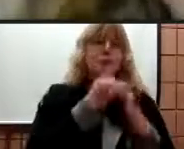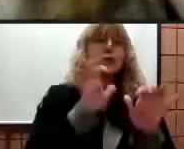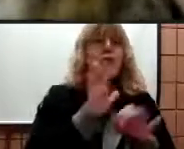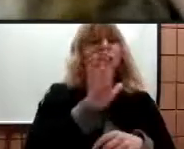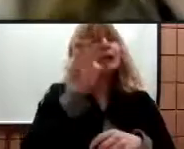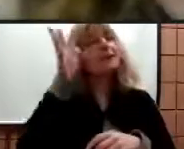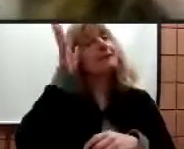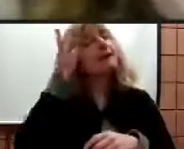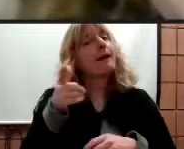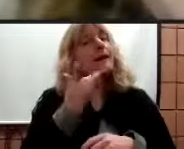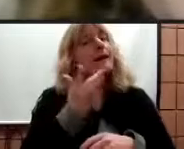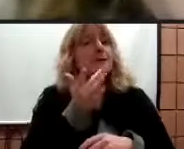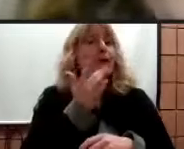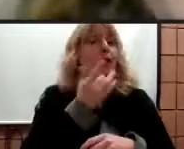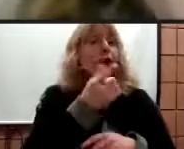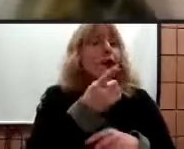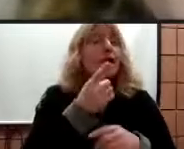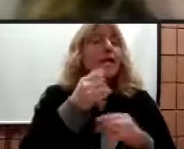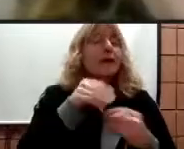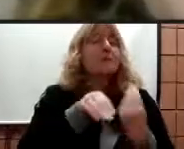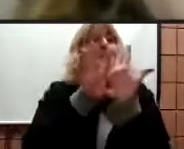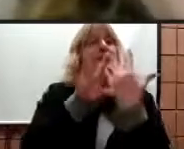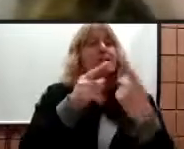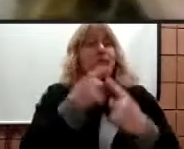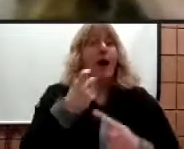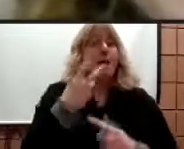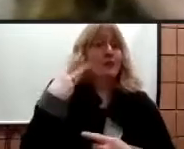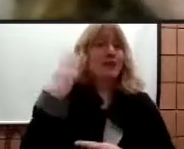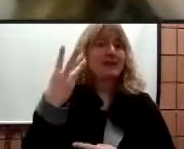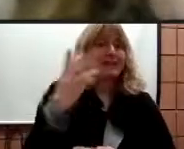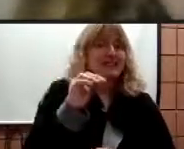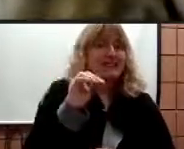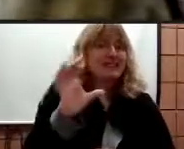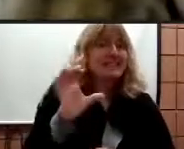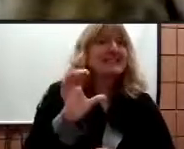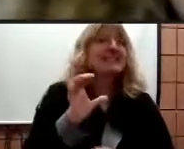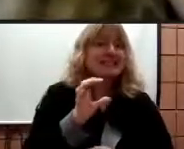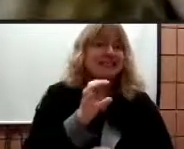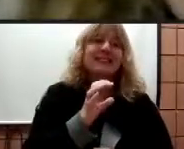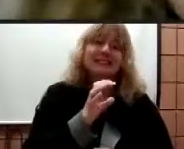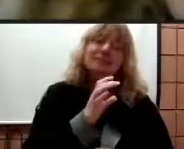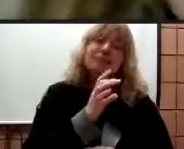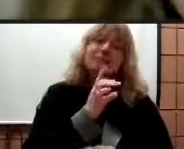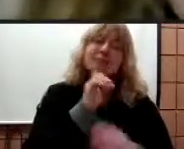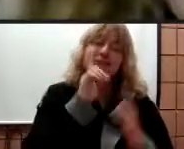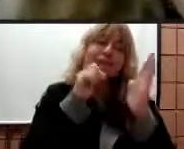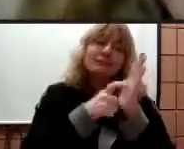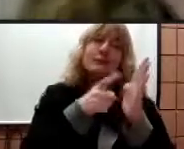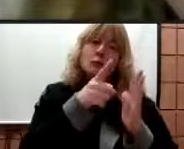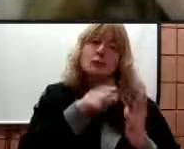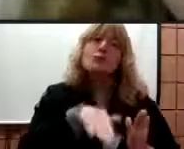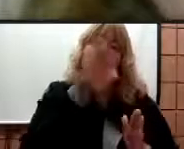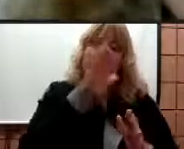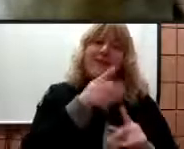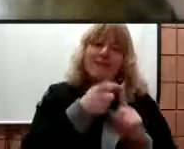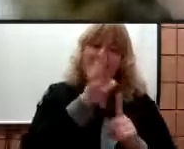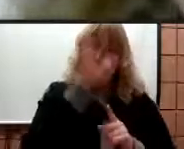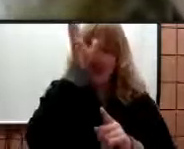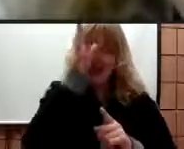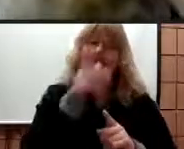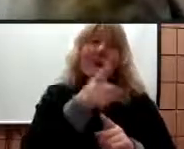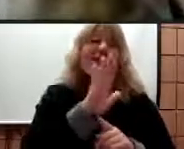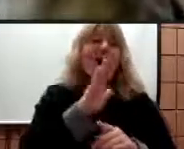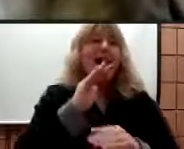us from Washington, D.C. And I can tell that you were raised by him by your last